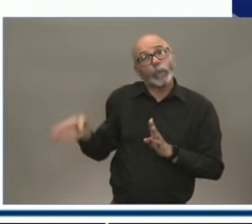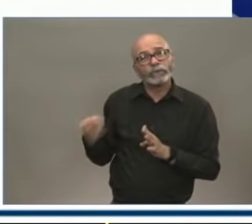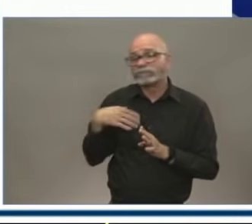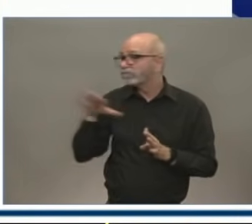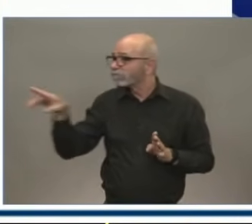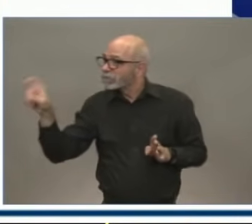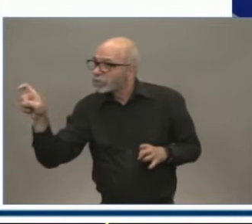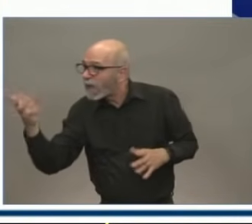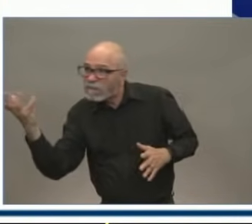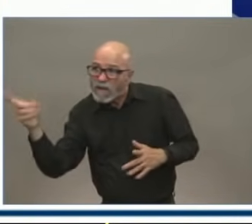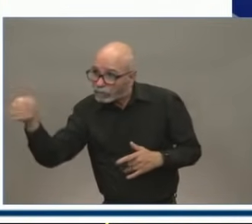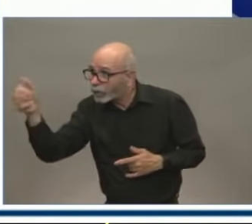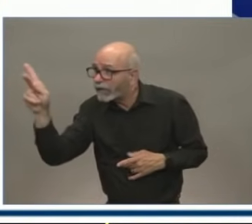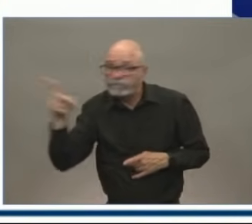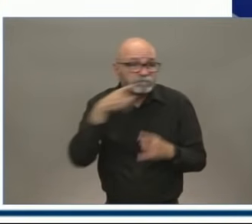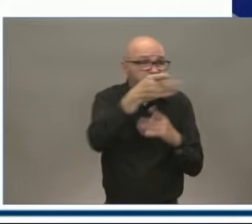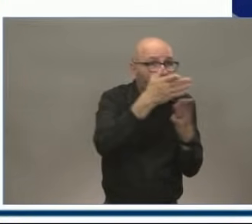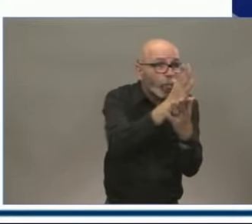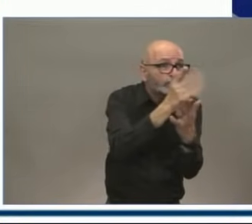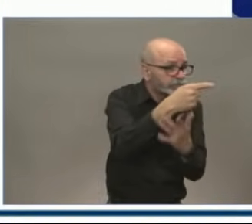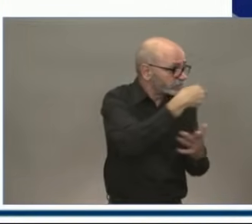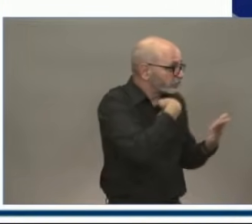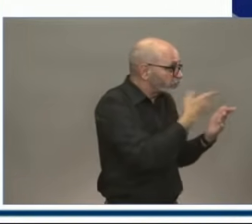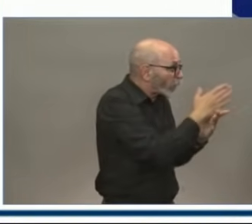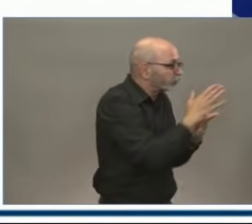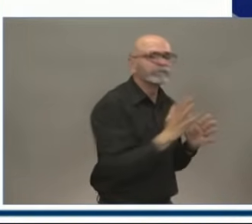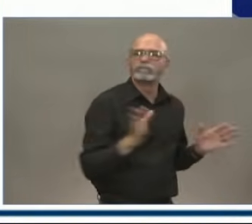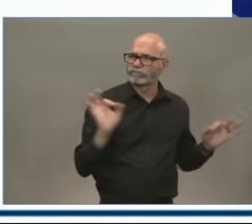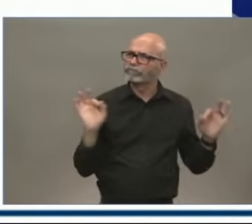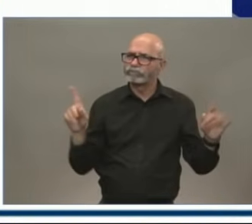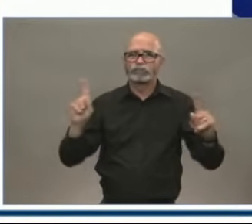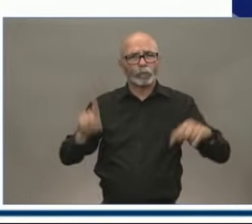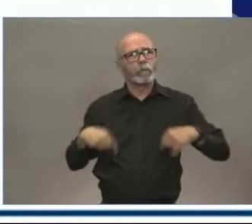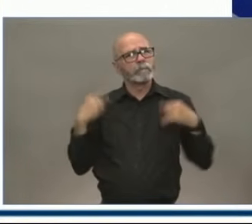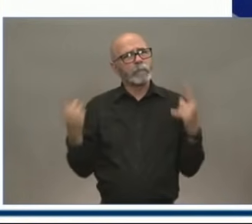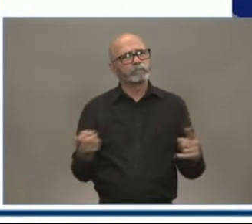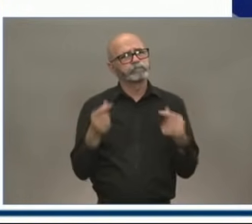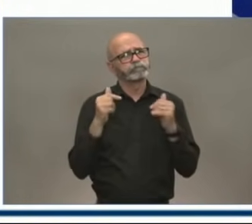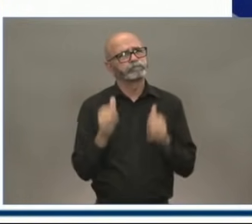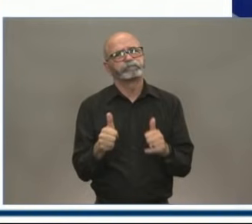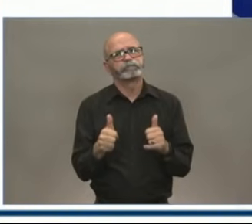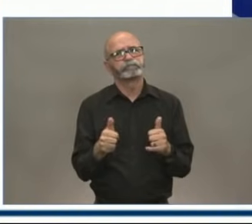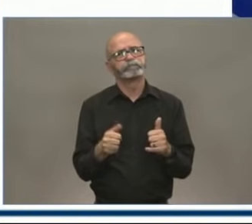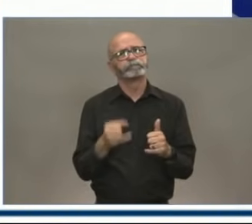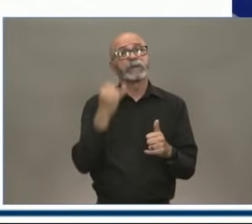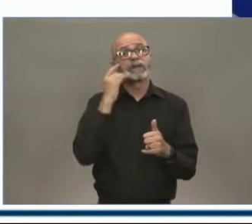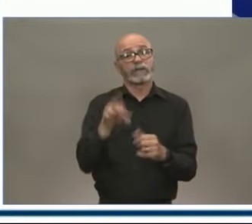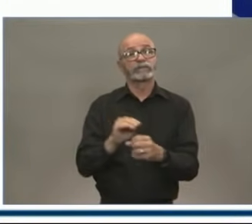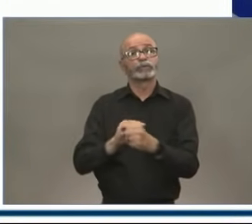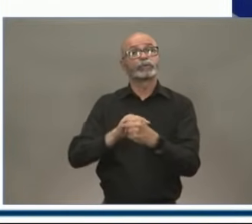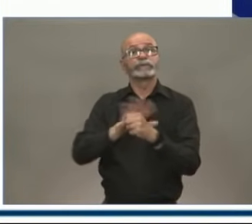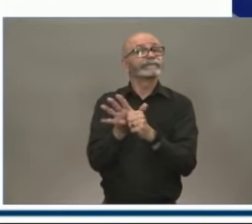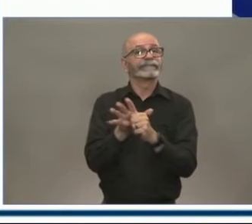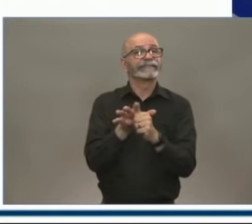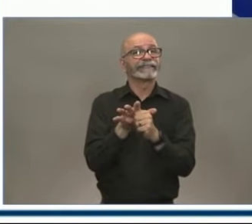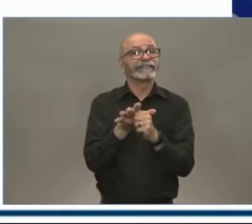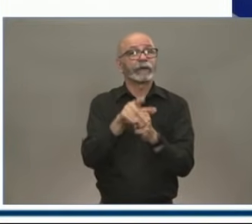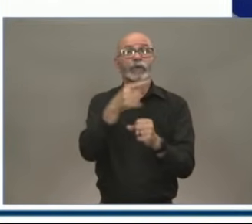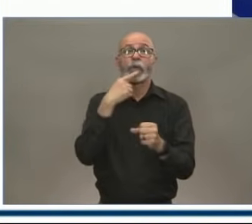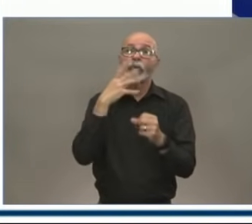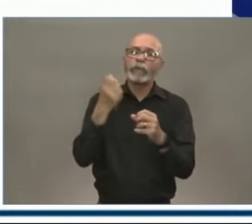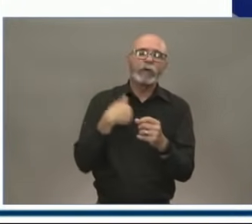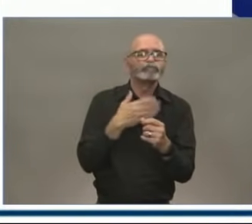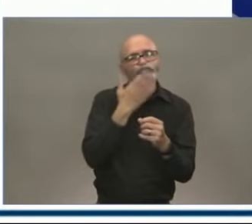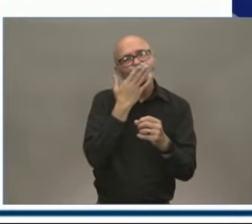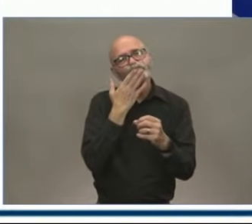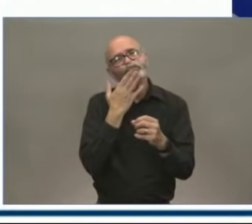know it's hard to imagine, but right now in this pandemic, the best form of kindness is keeping your distance.